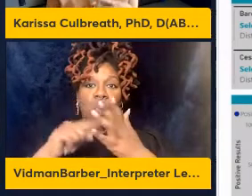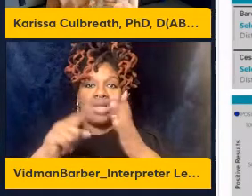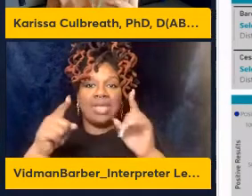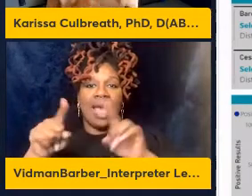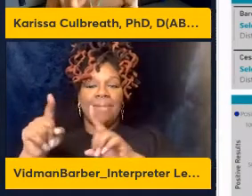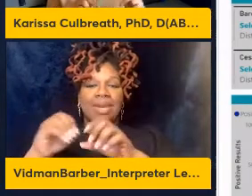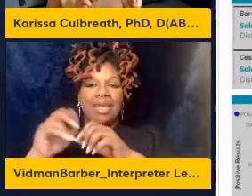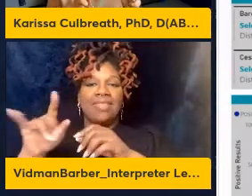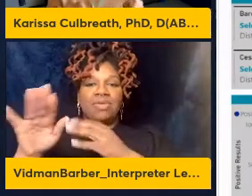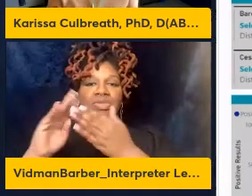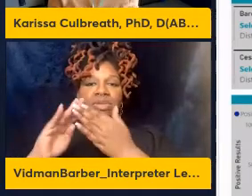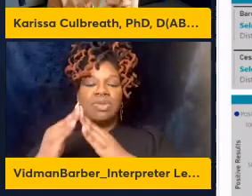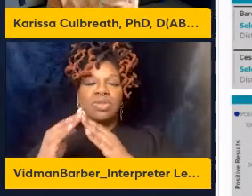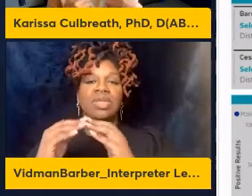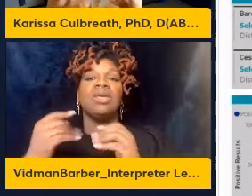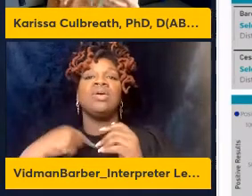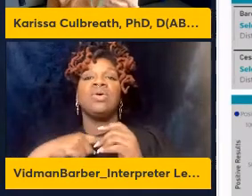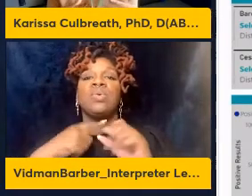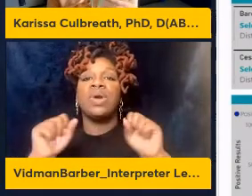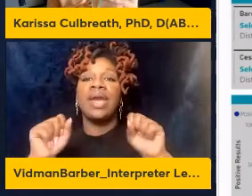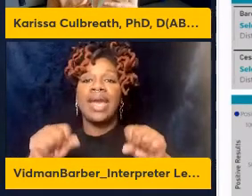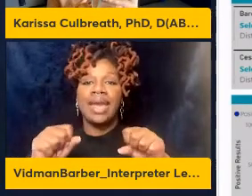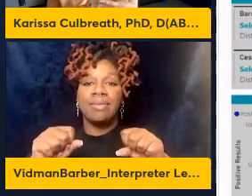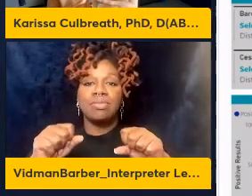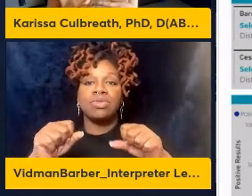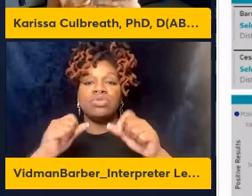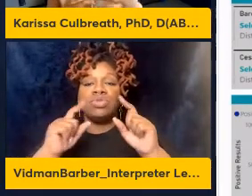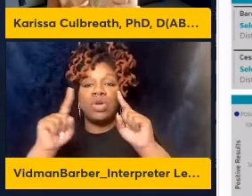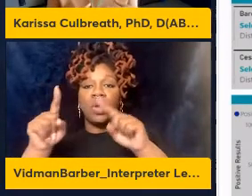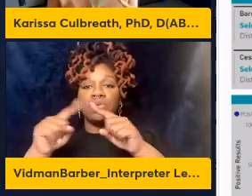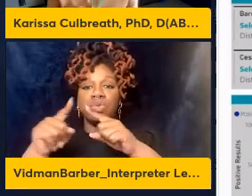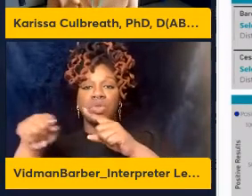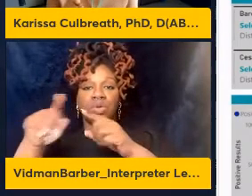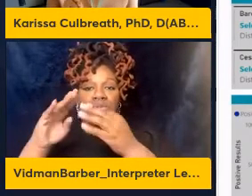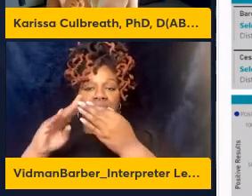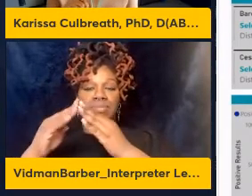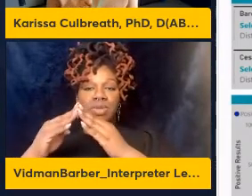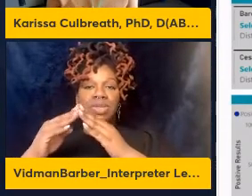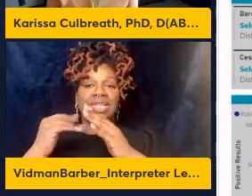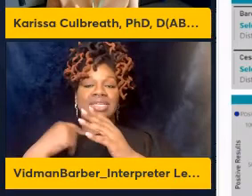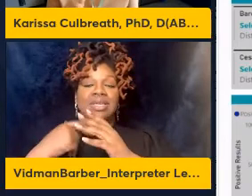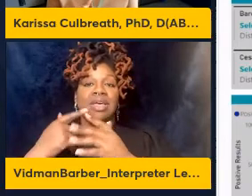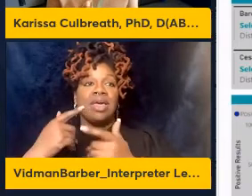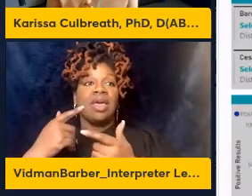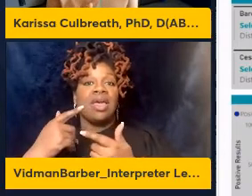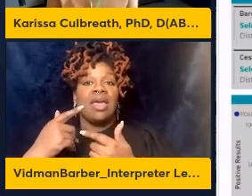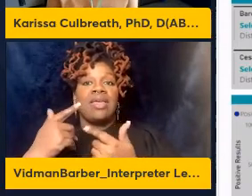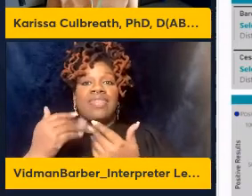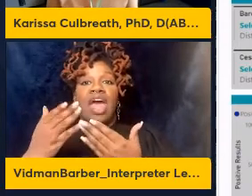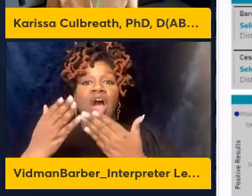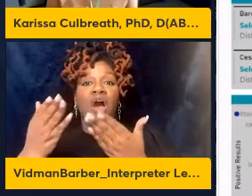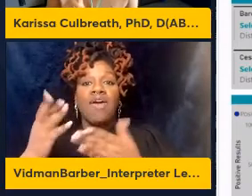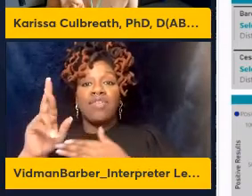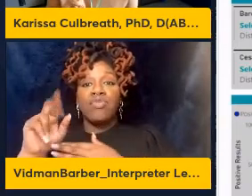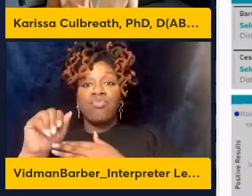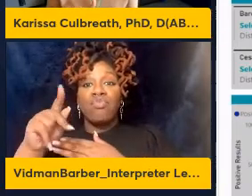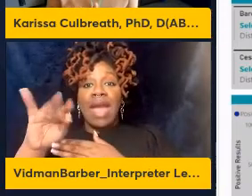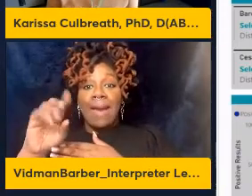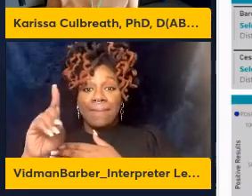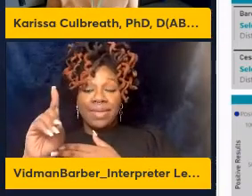communities. We're able to go into those same type of places and offer rapid,